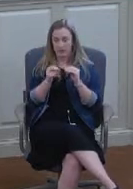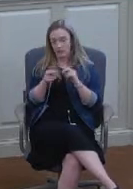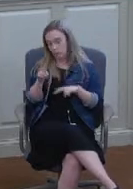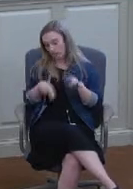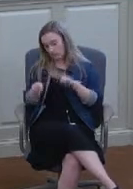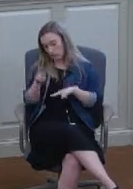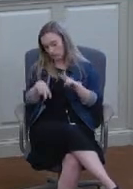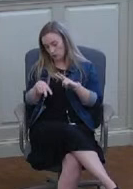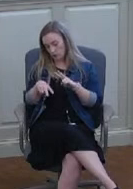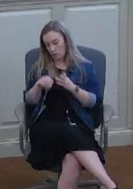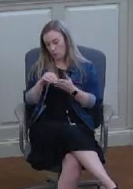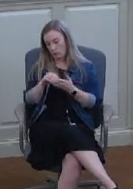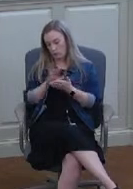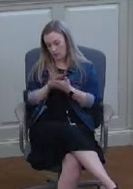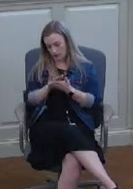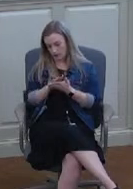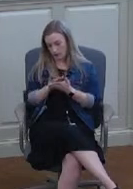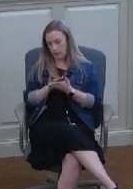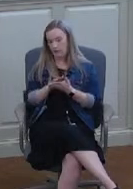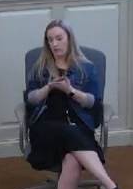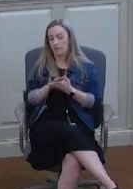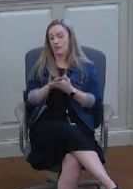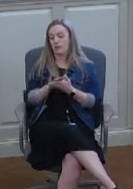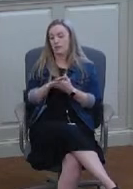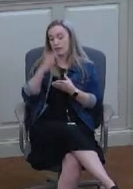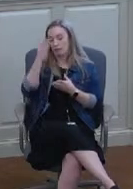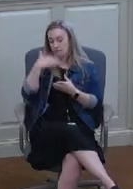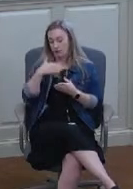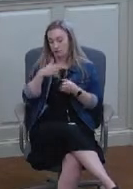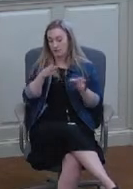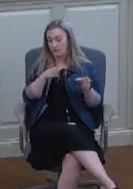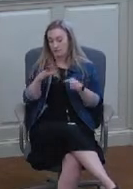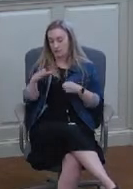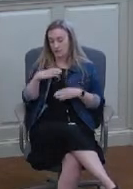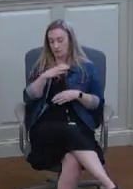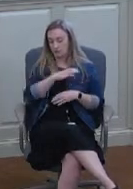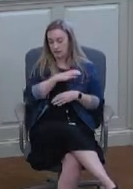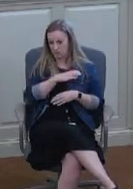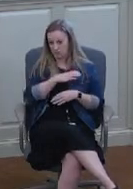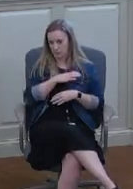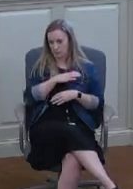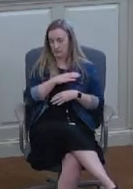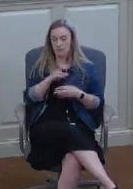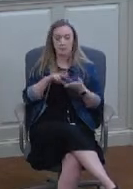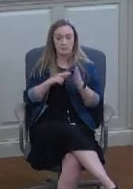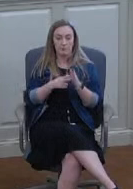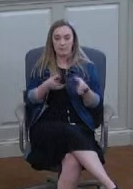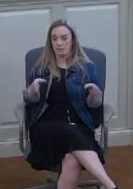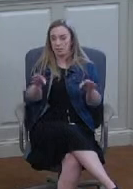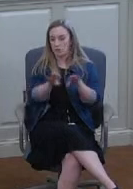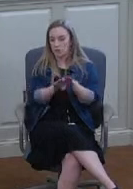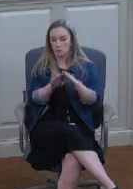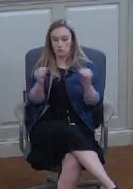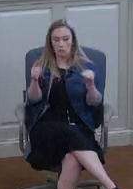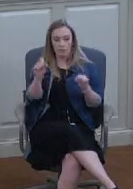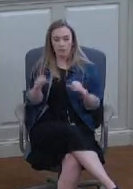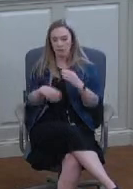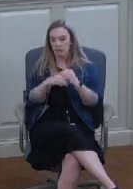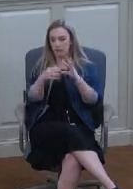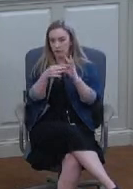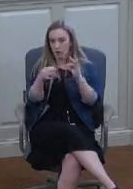record before the planning commission on its own. And so basically, the record's closed, no one else can speak on it. You all will spend